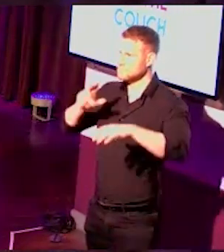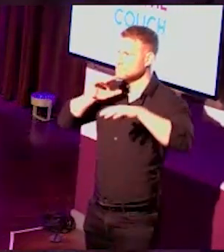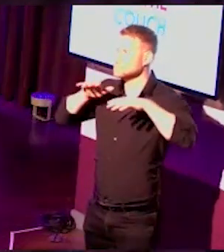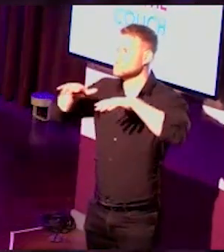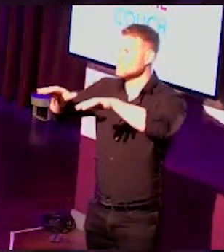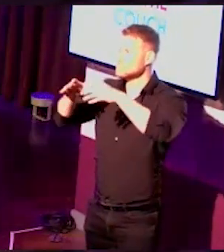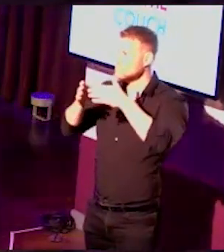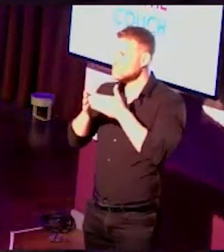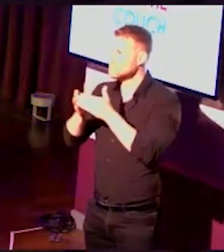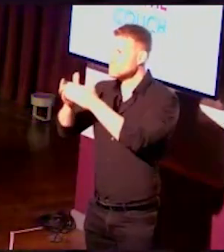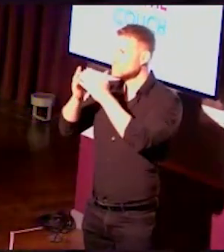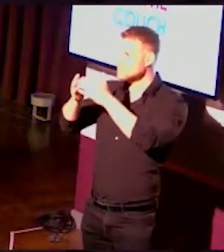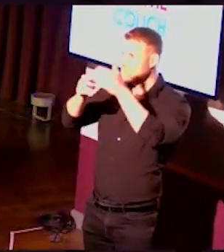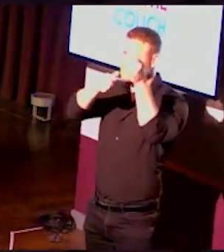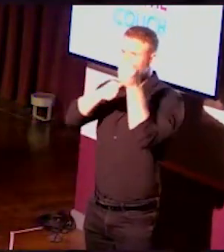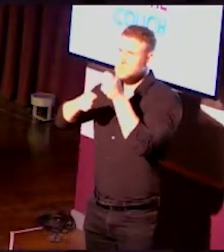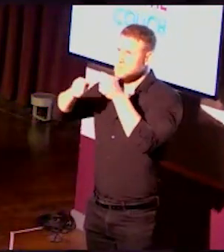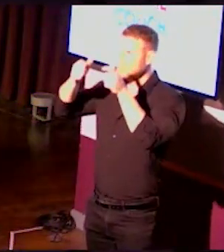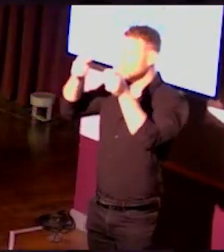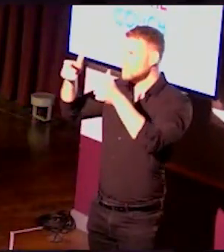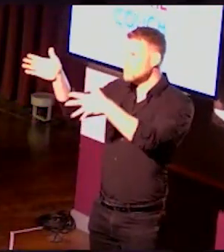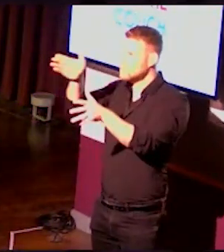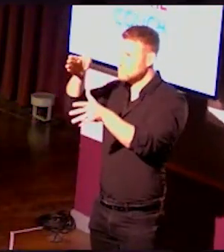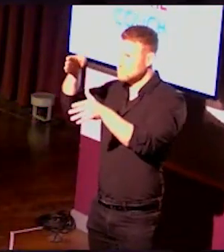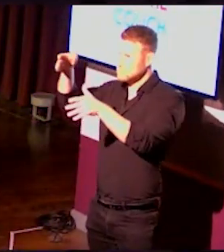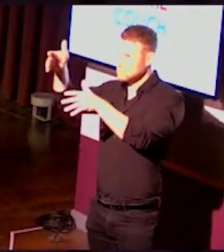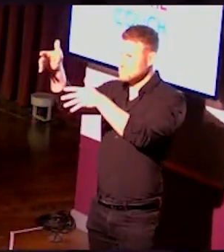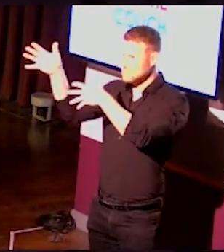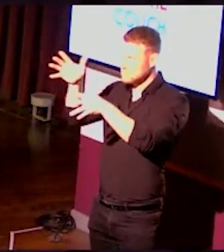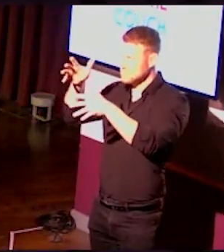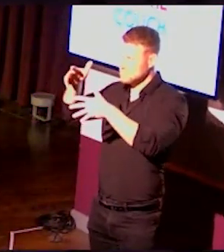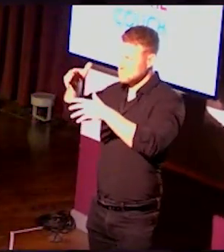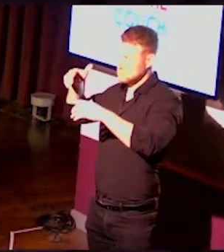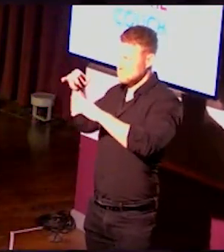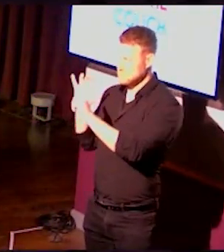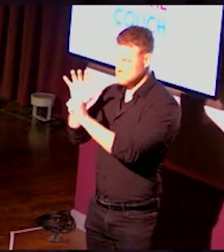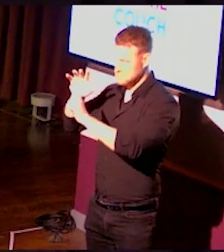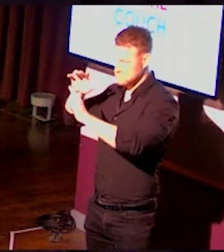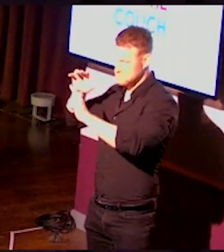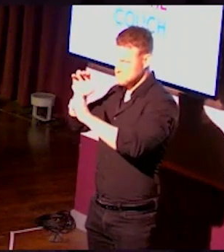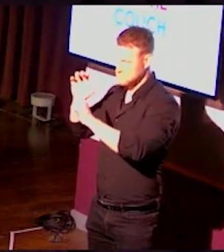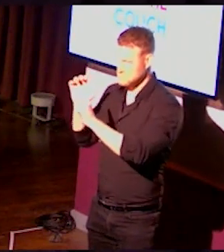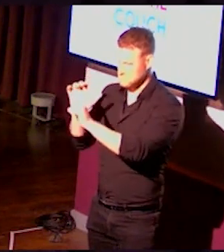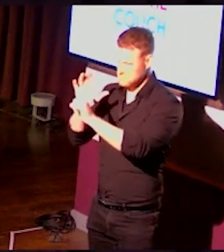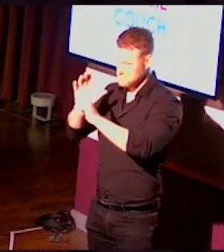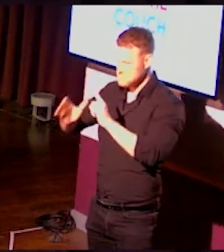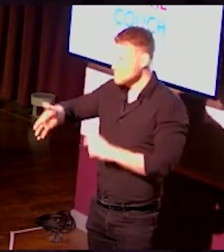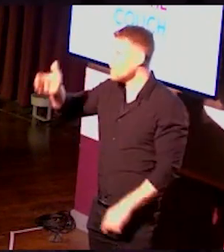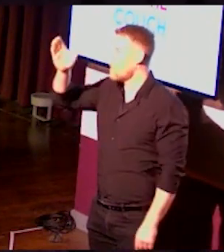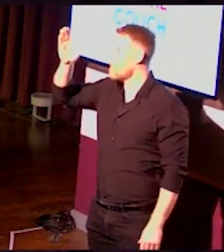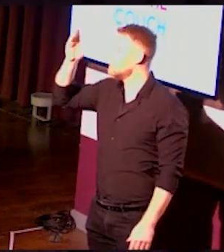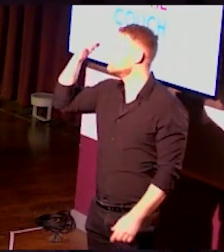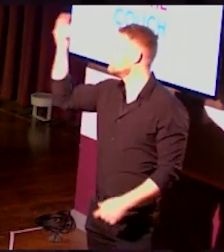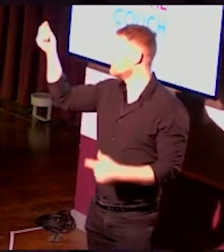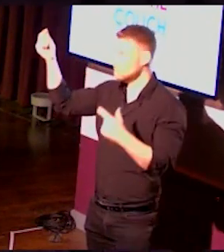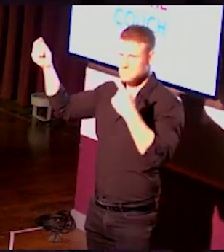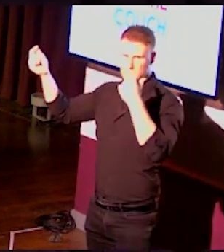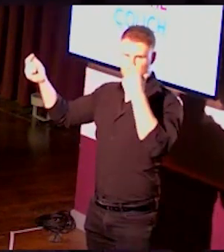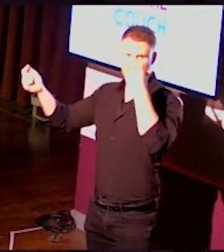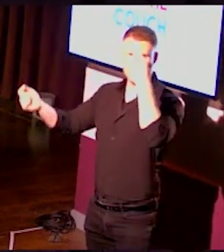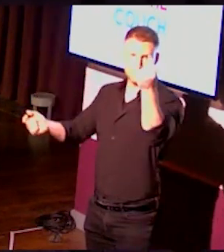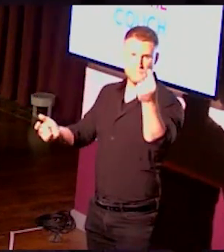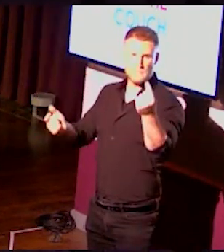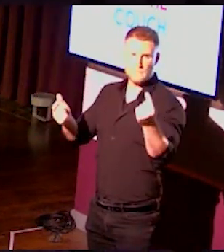The sail is down, I feel no wind behind me. Oh, have the gods deserted us so